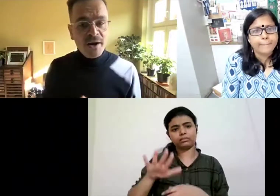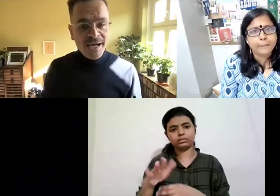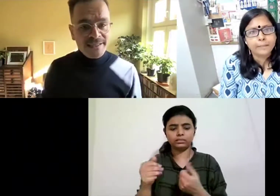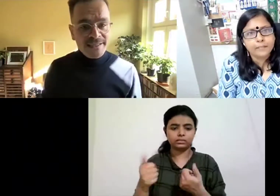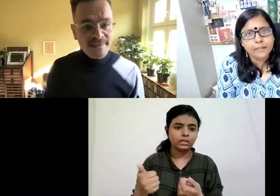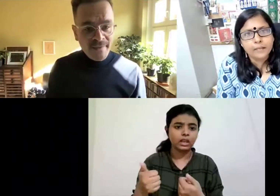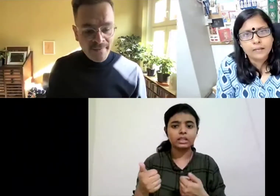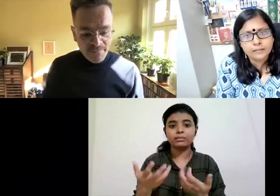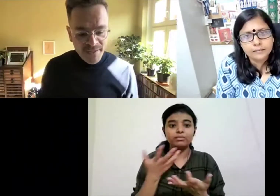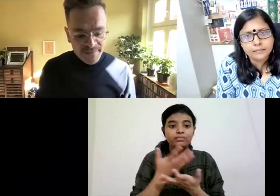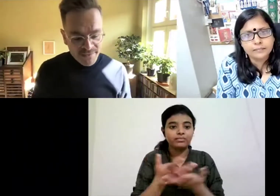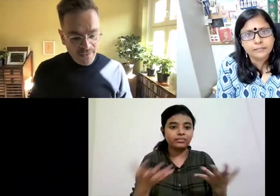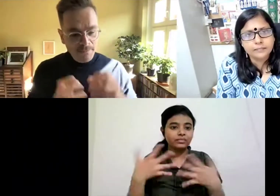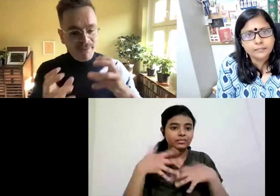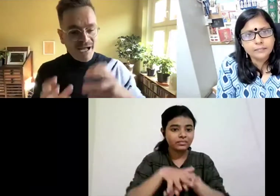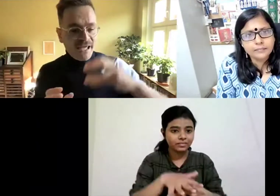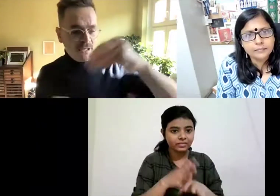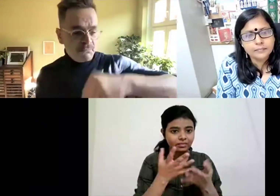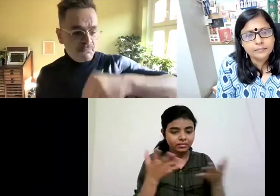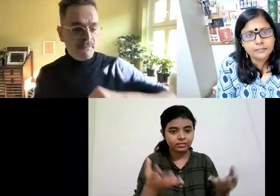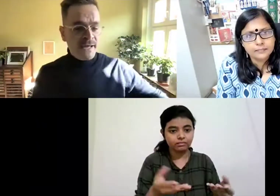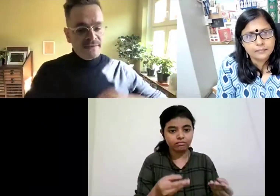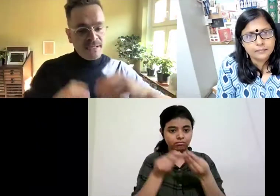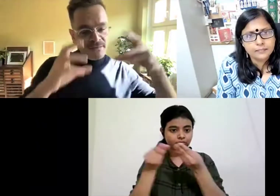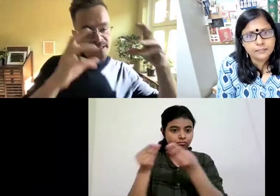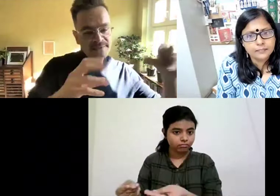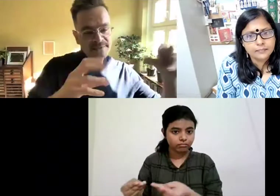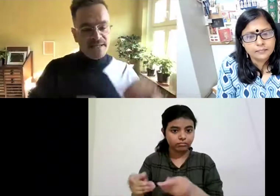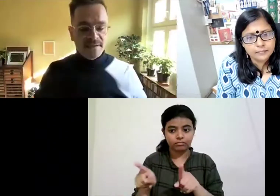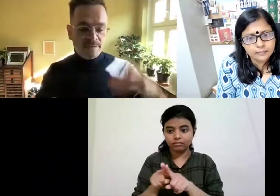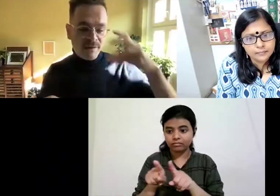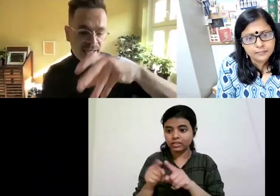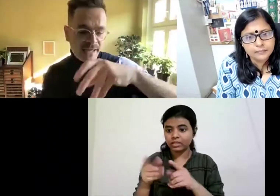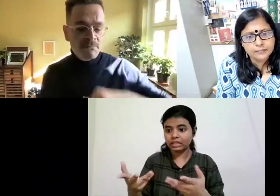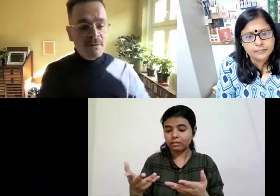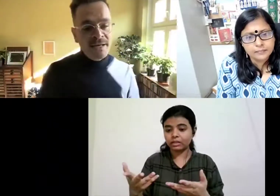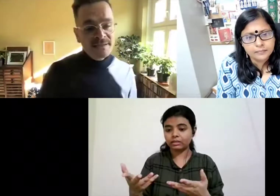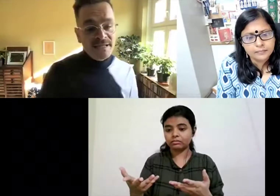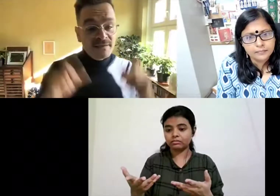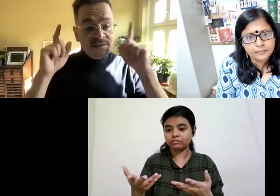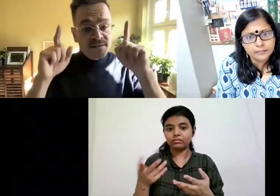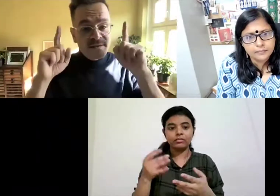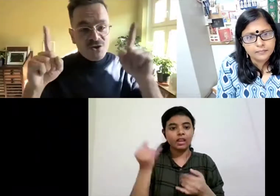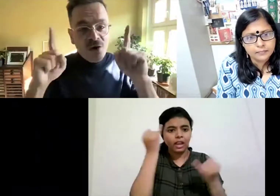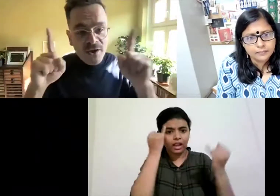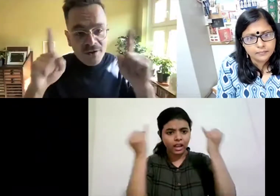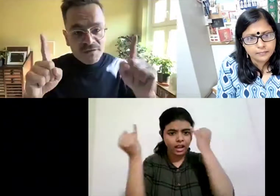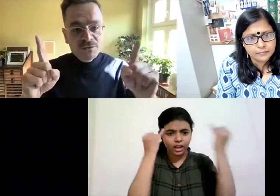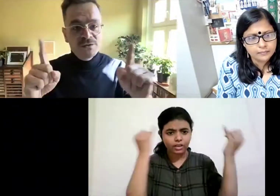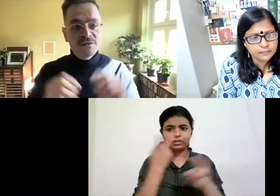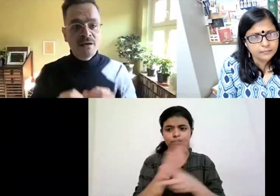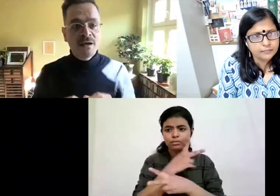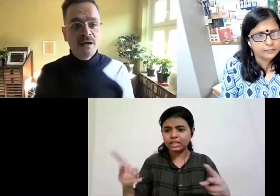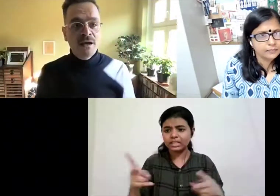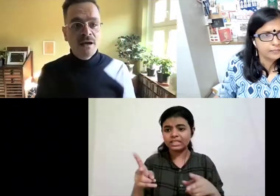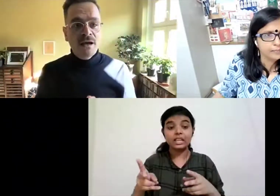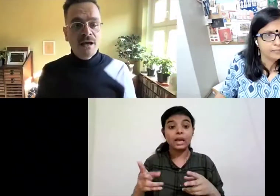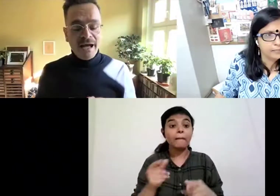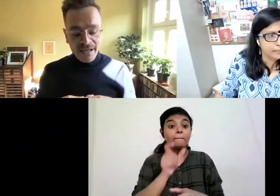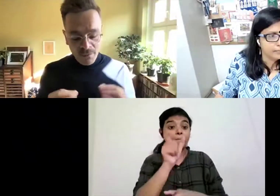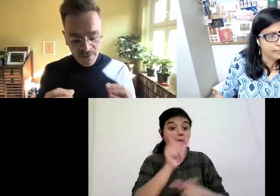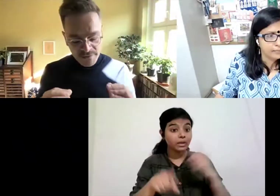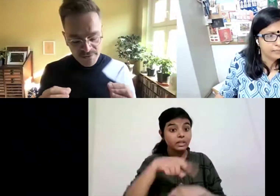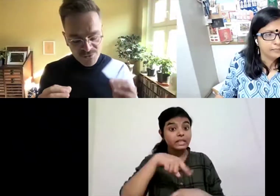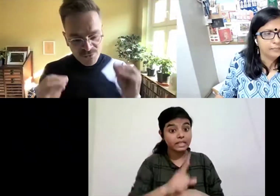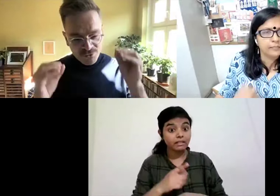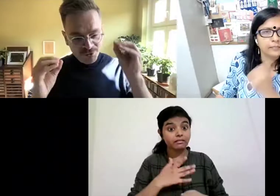inclusive products, that by implementing the aesthetics, by implementing this, the joy of use,